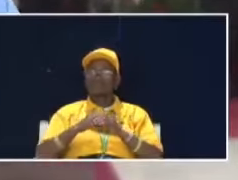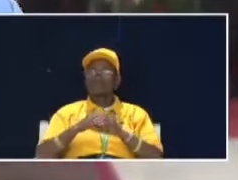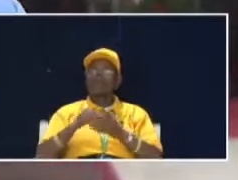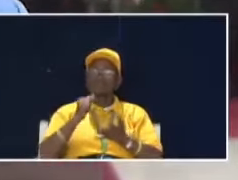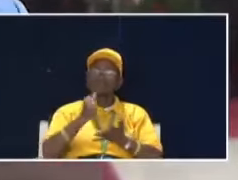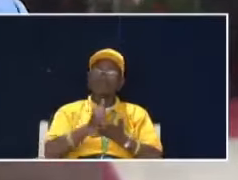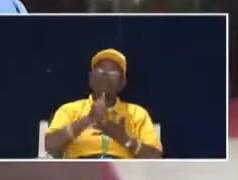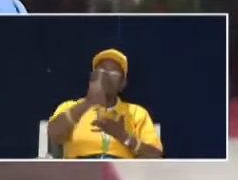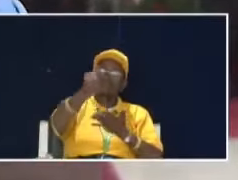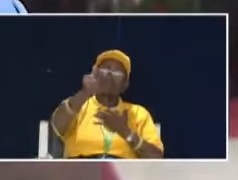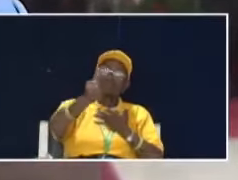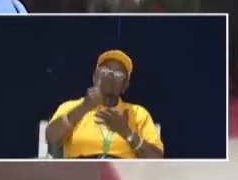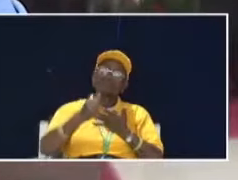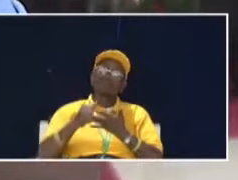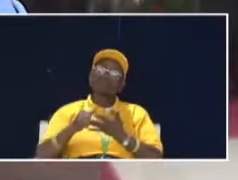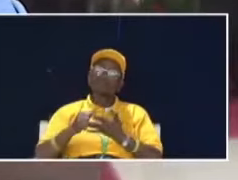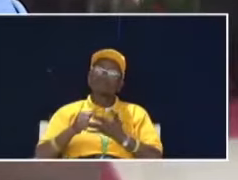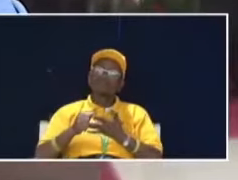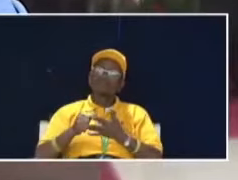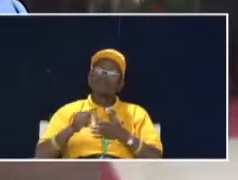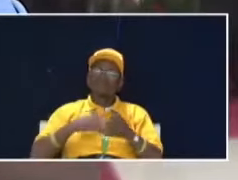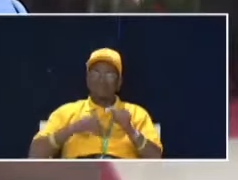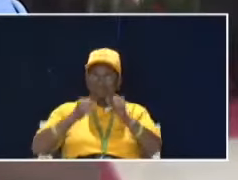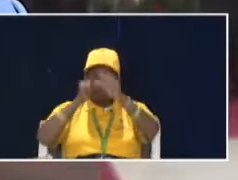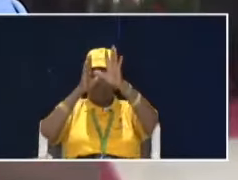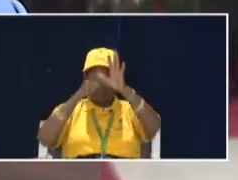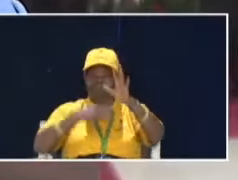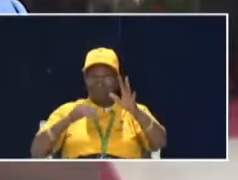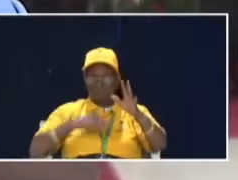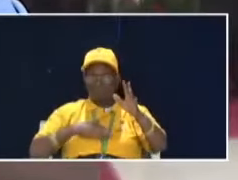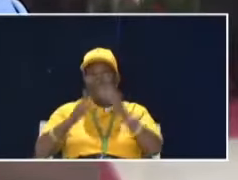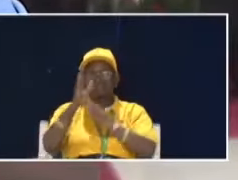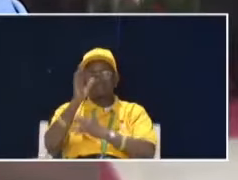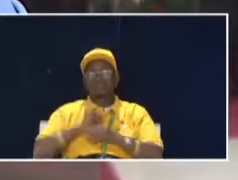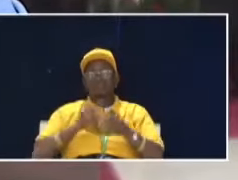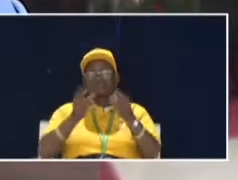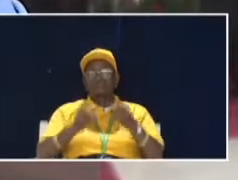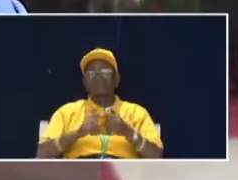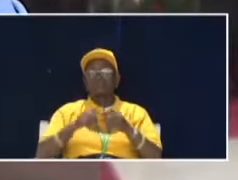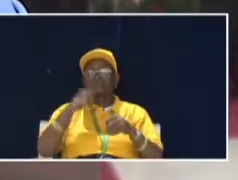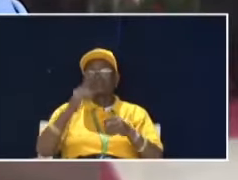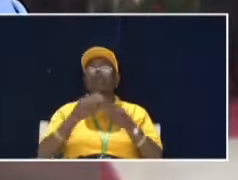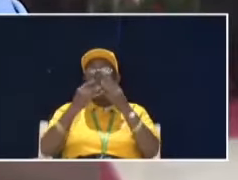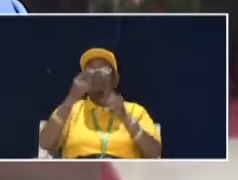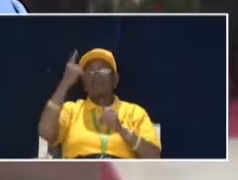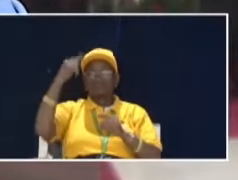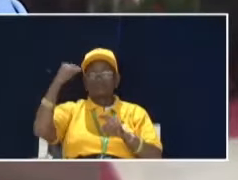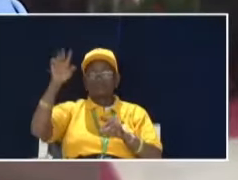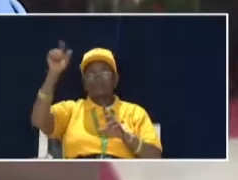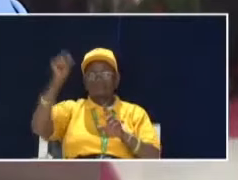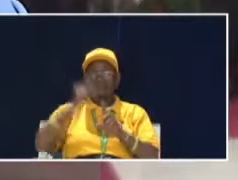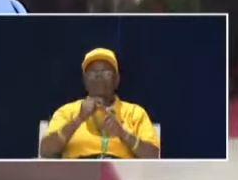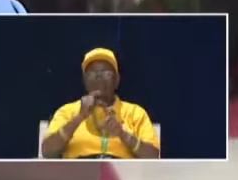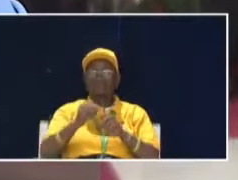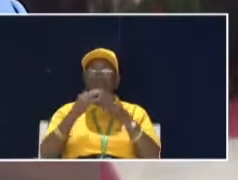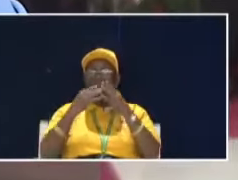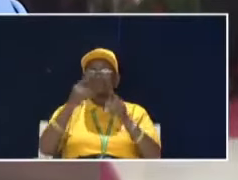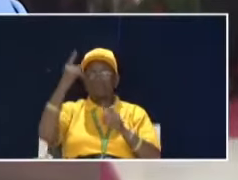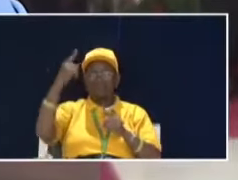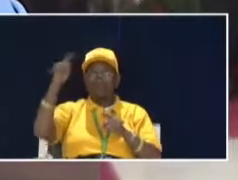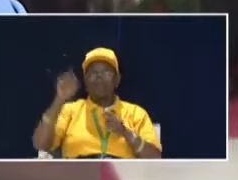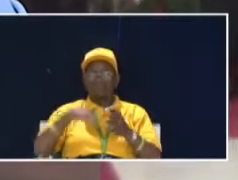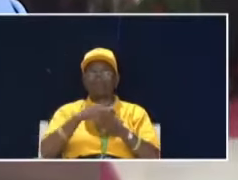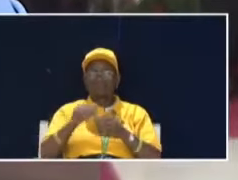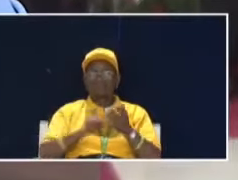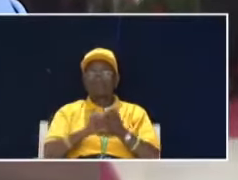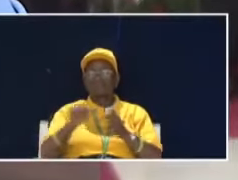Amen. My Father, my God, I want to say thank you for your word. Thank you for all these people